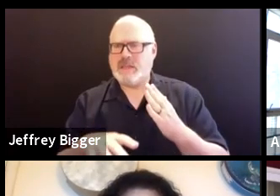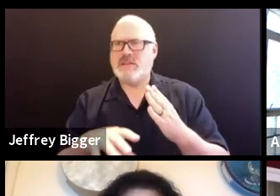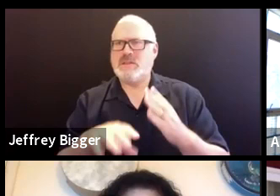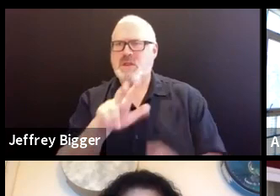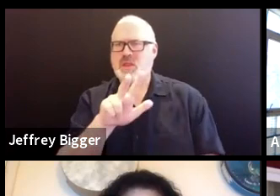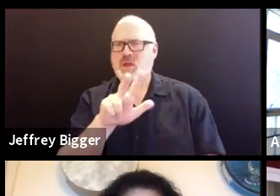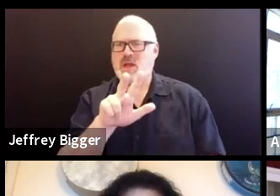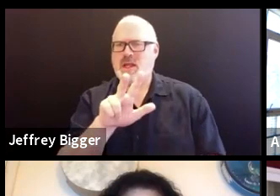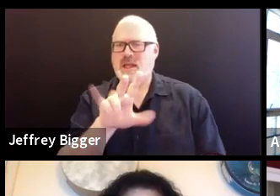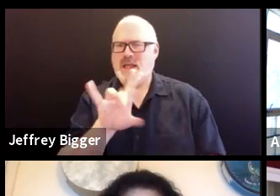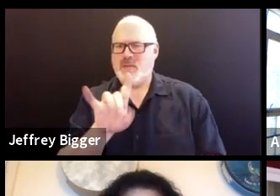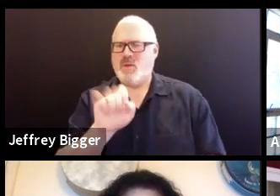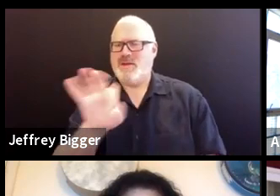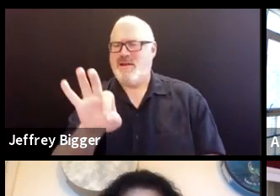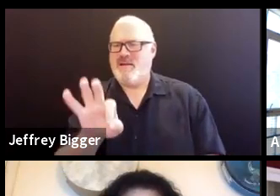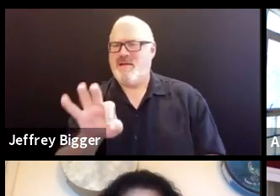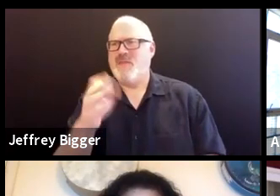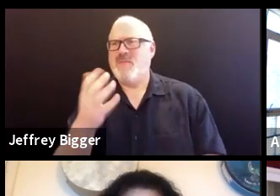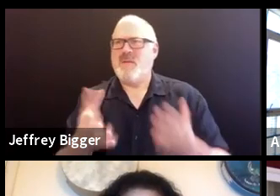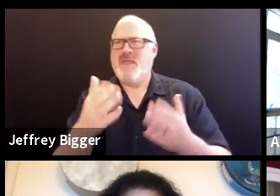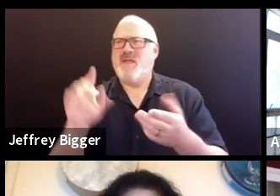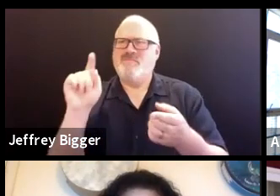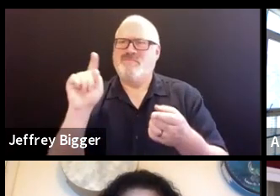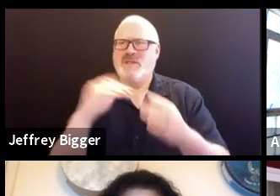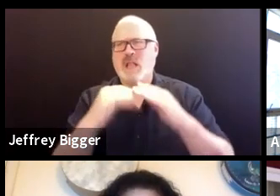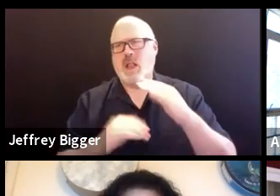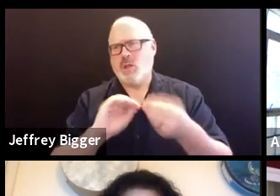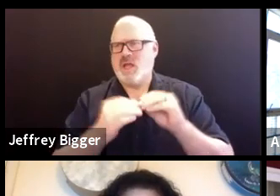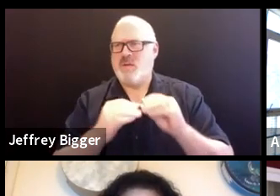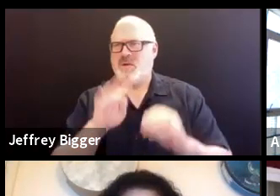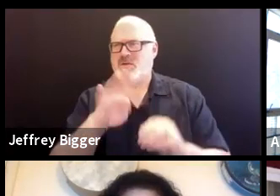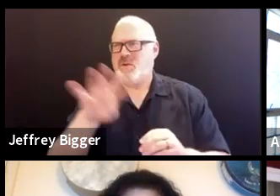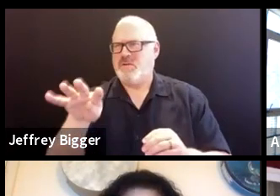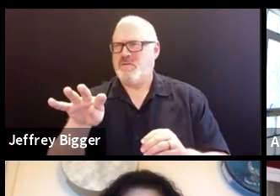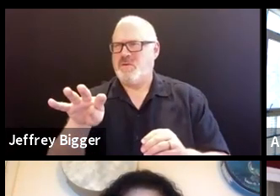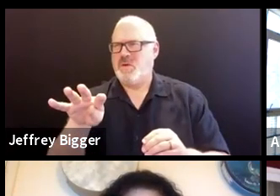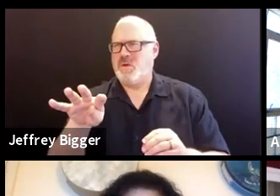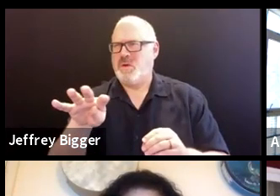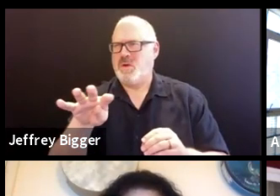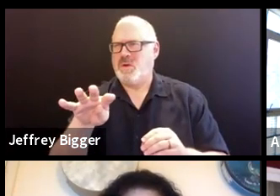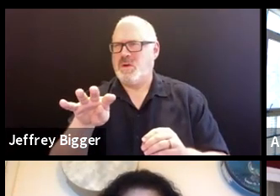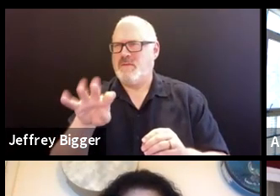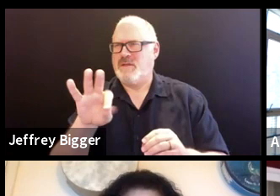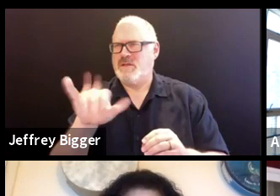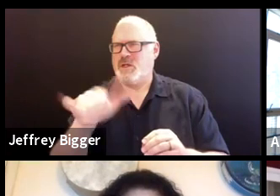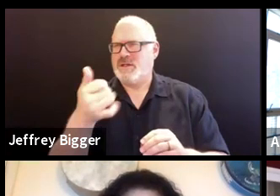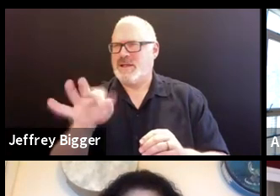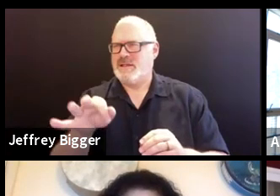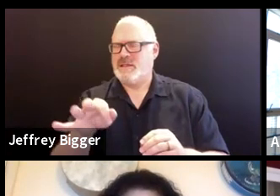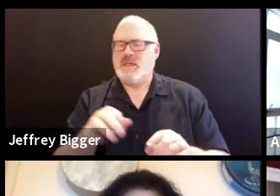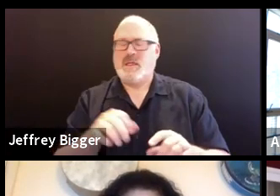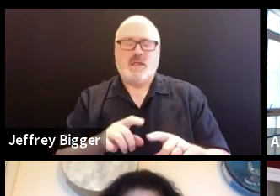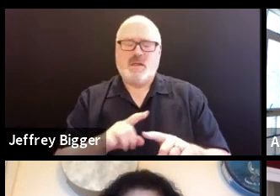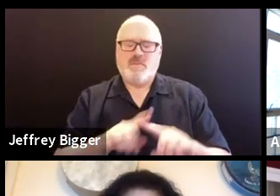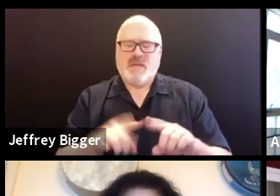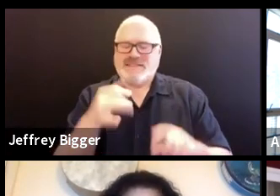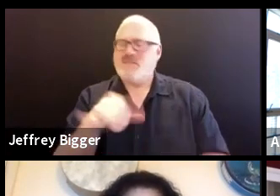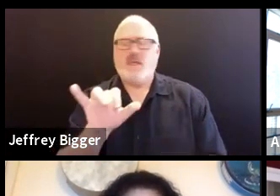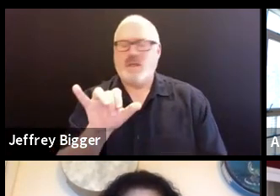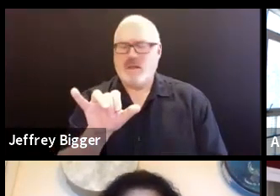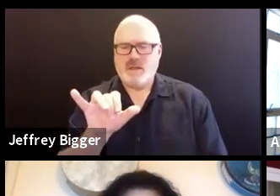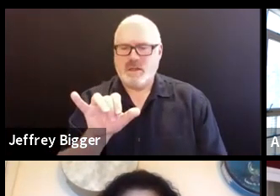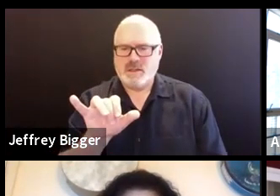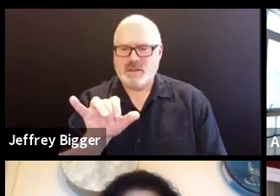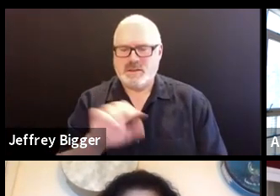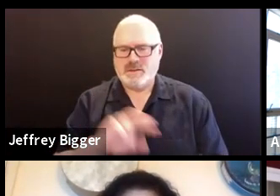38.9, and that may have been a low number. It was 44 in 19, but it's still, I mean,